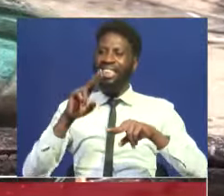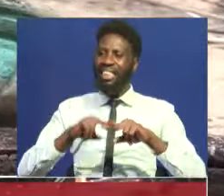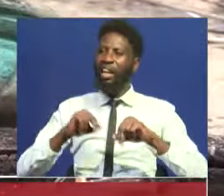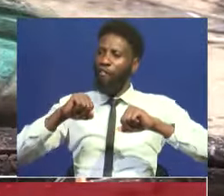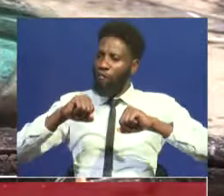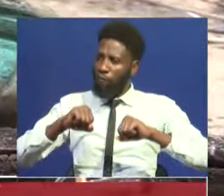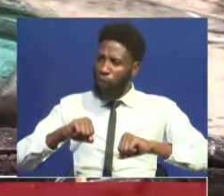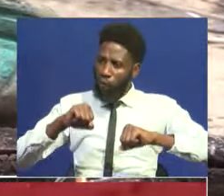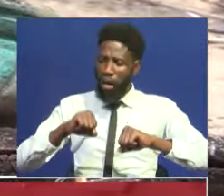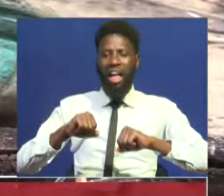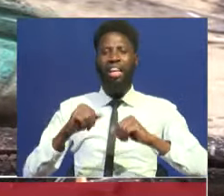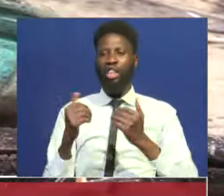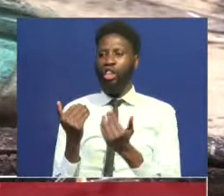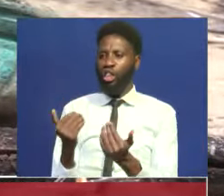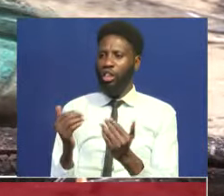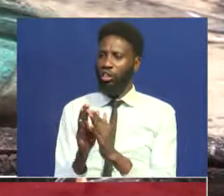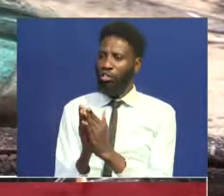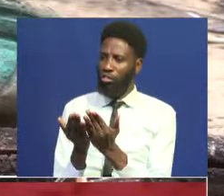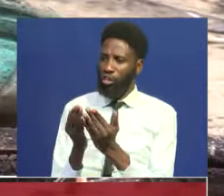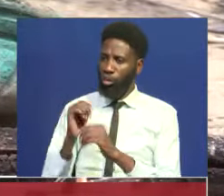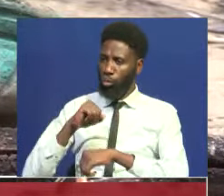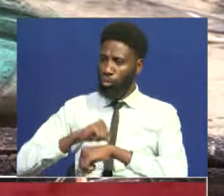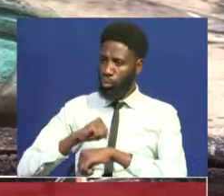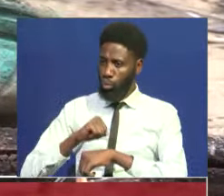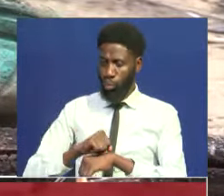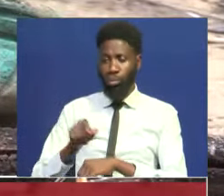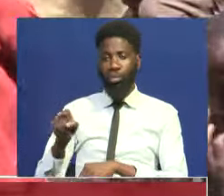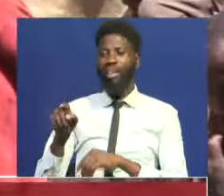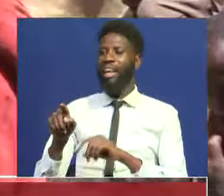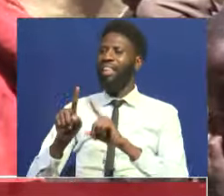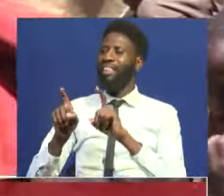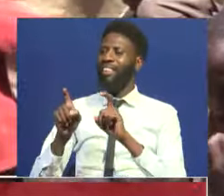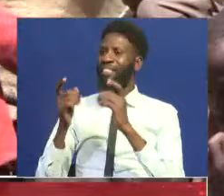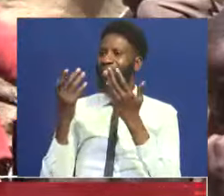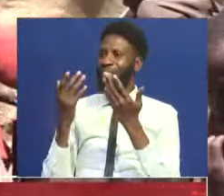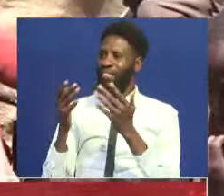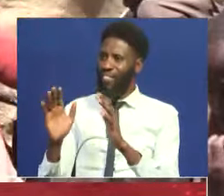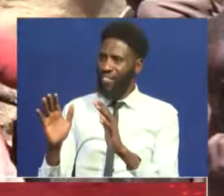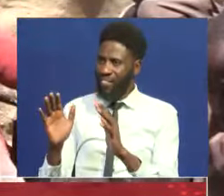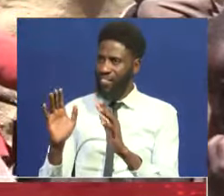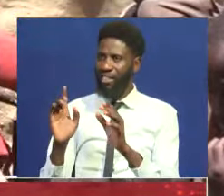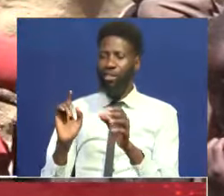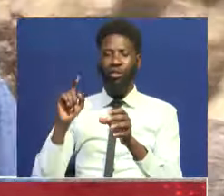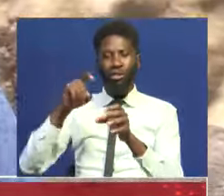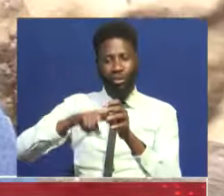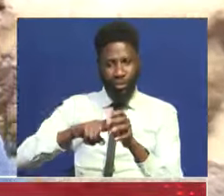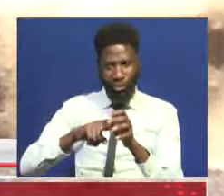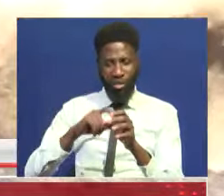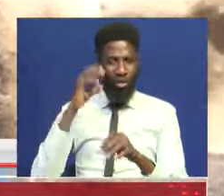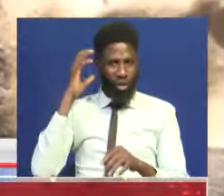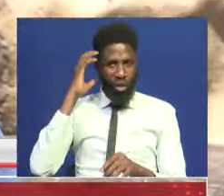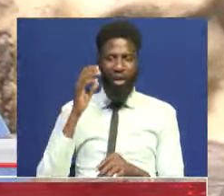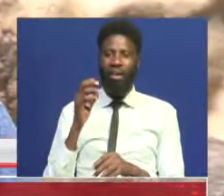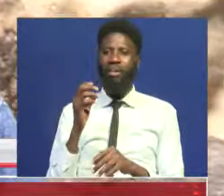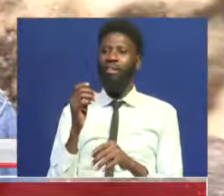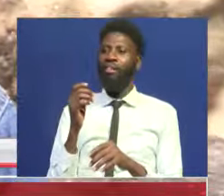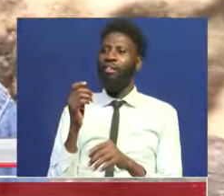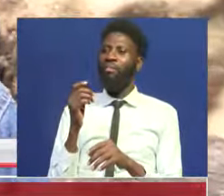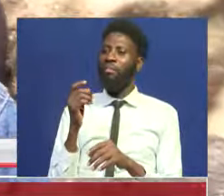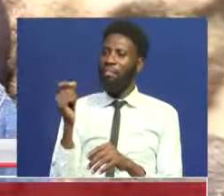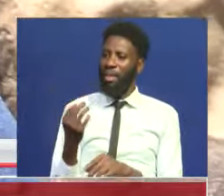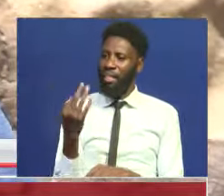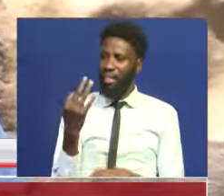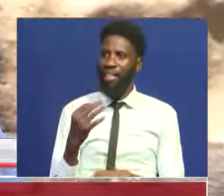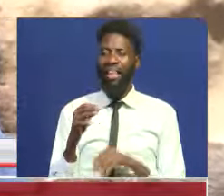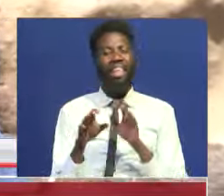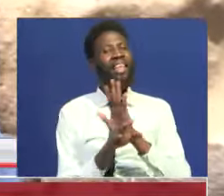kitu magetabi ya mtoto hii amefanya mtiani. Hii naenda na naenda kole imeswa tatu. Kila kitu imechomeka.